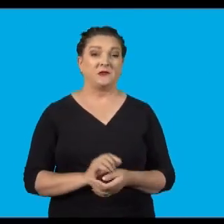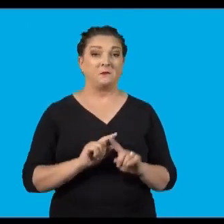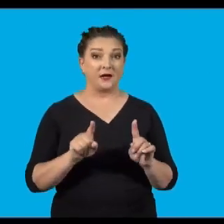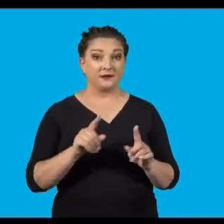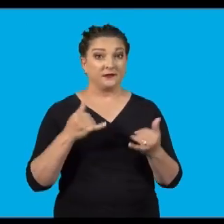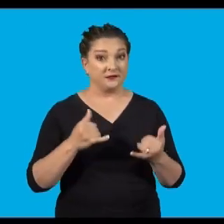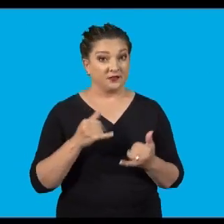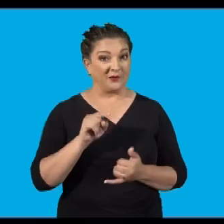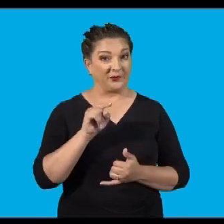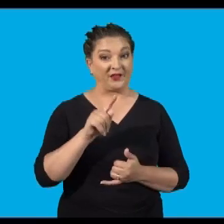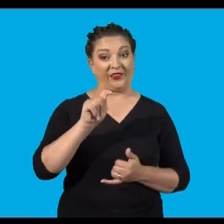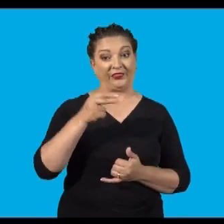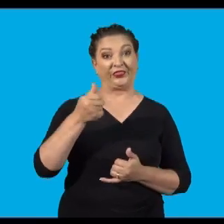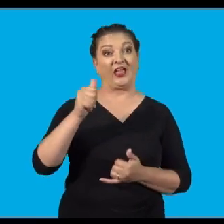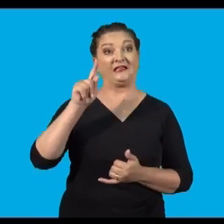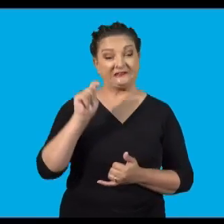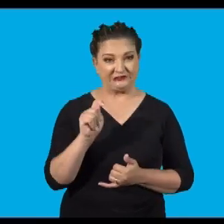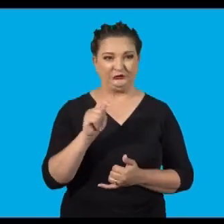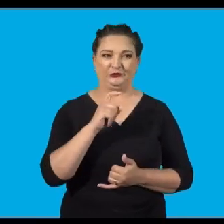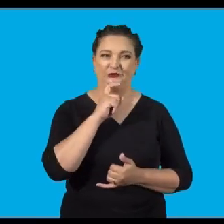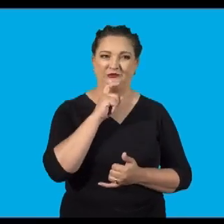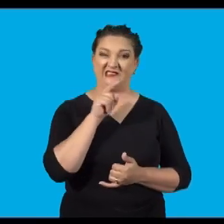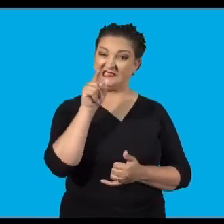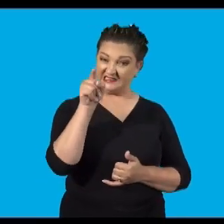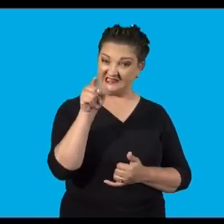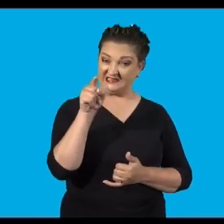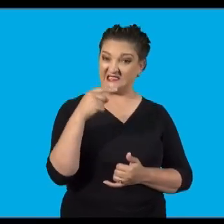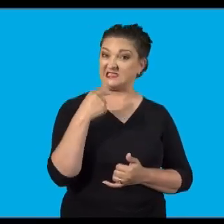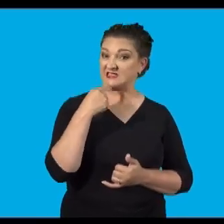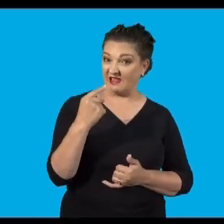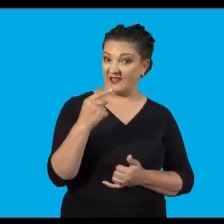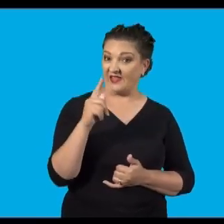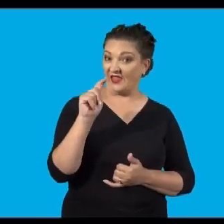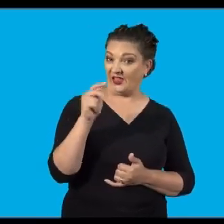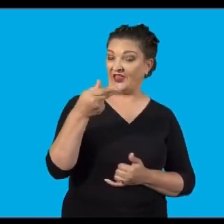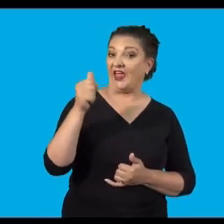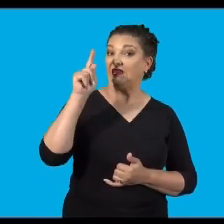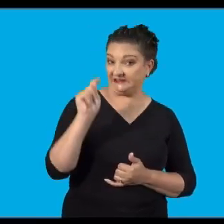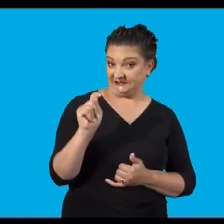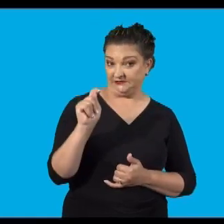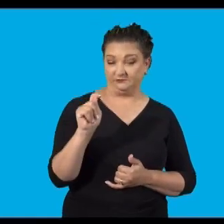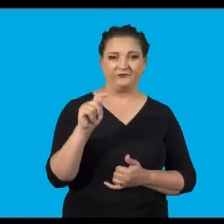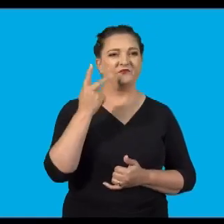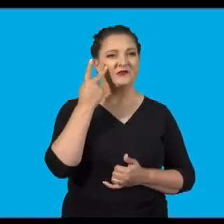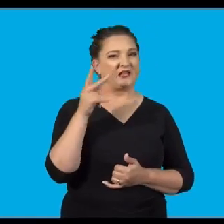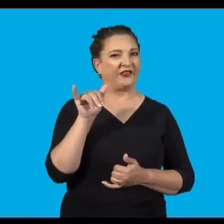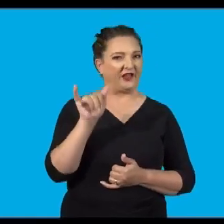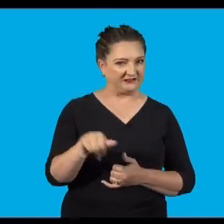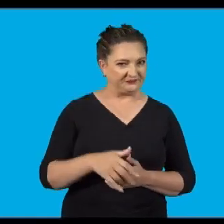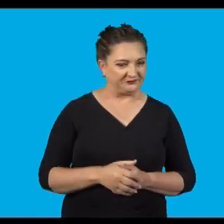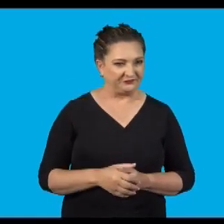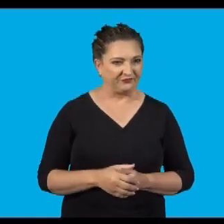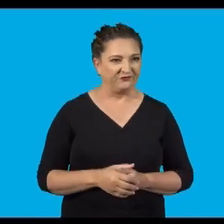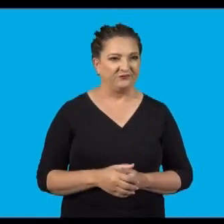okay? And remember I have to use that. So here's my response. He said that. Can you see? All